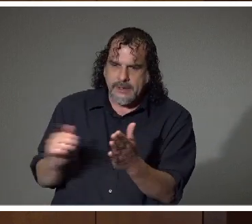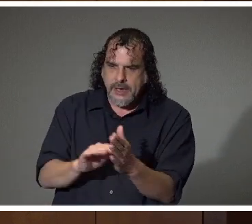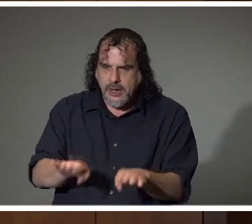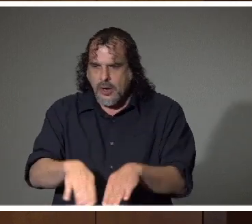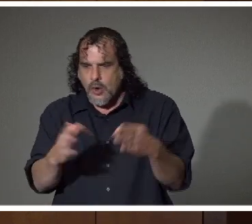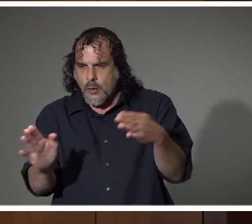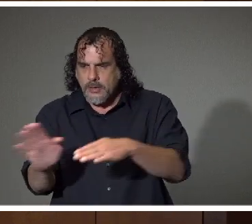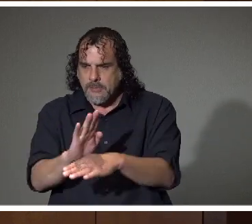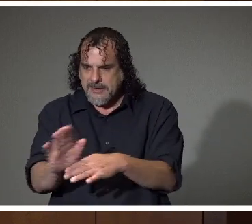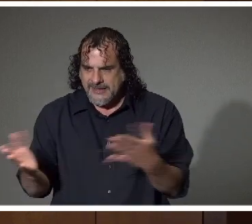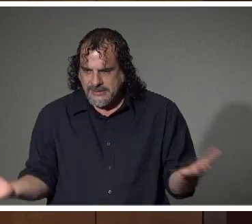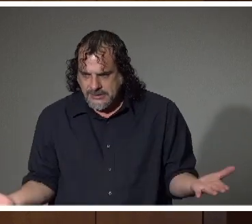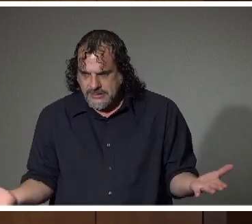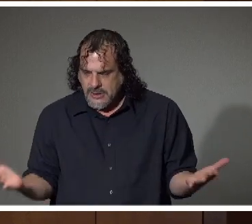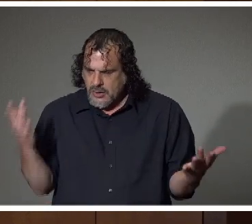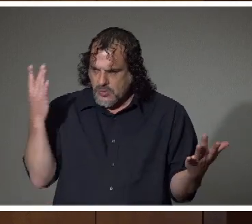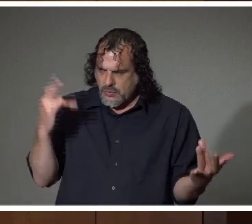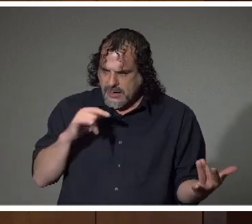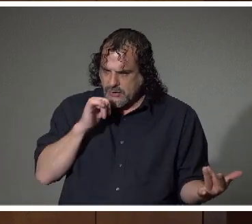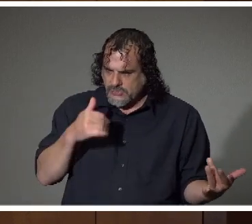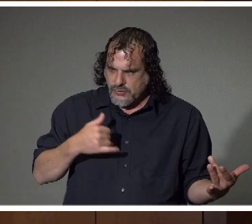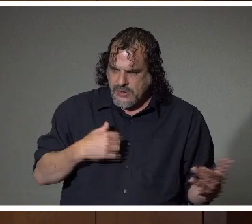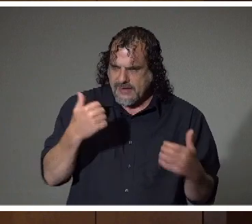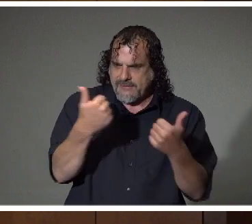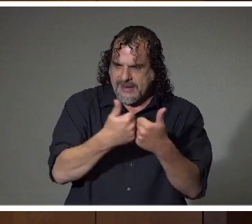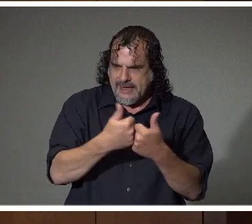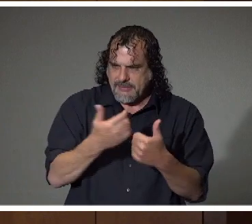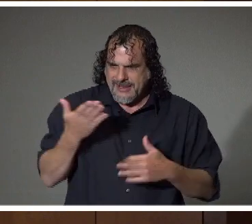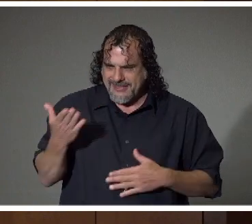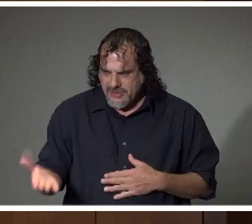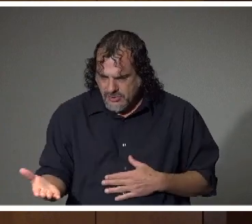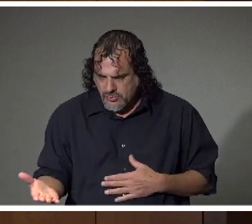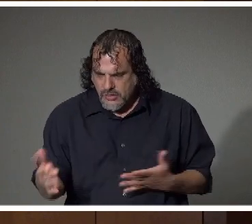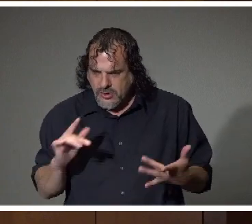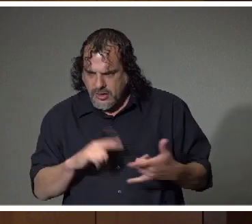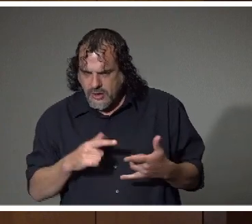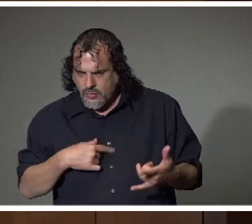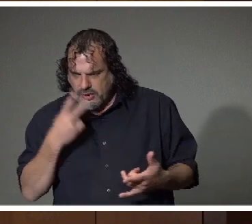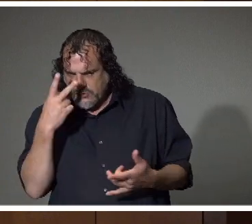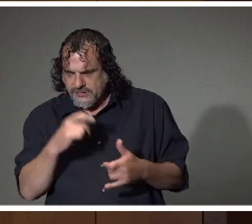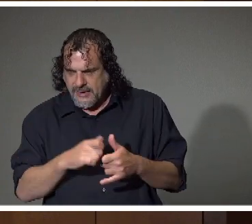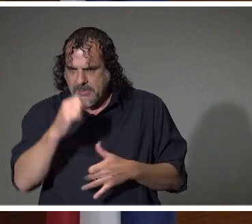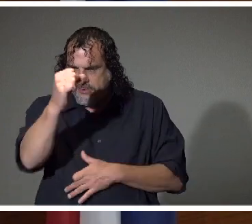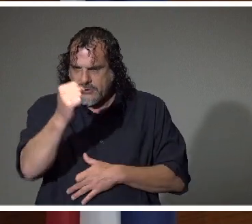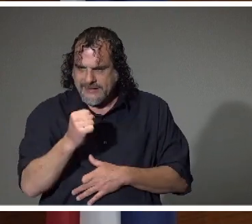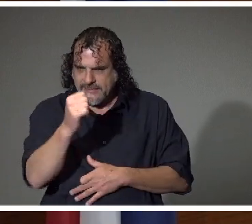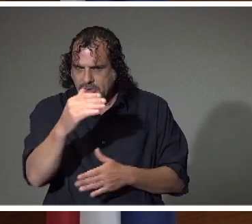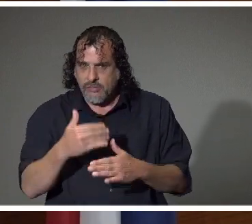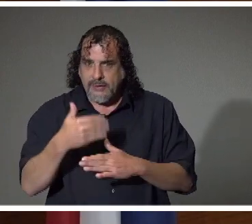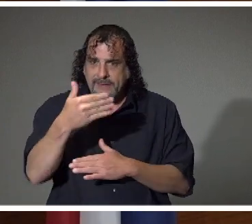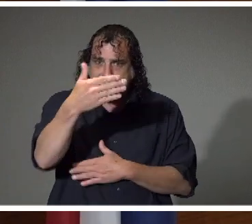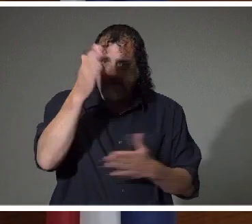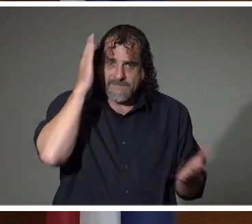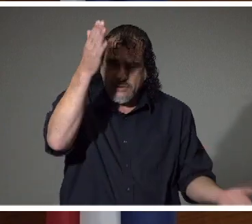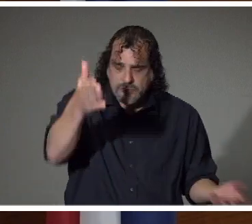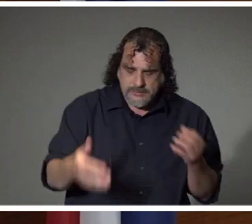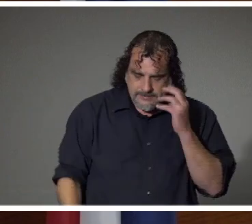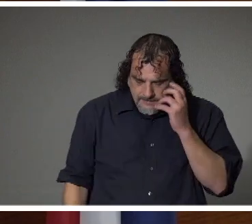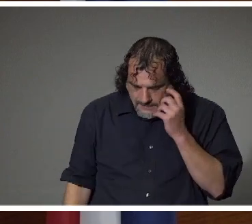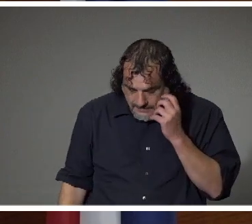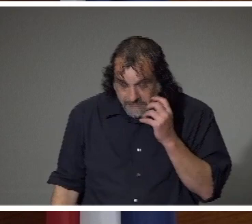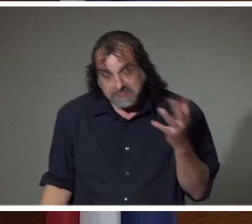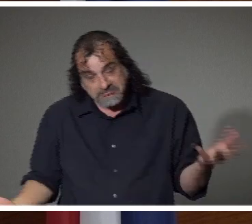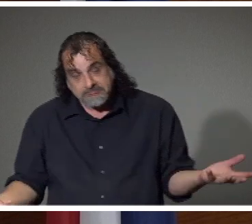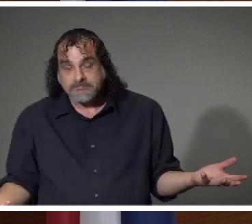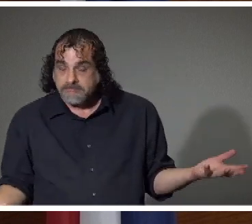force. First of all, why not? And what do you see for the casino industry moving forward? Yeah, well, let me just first say